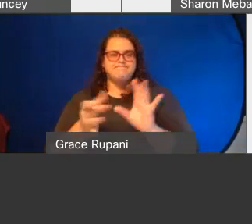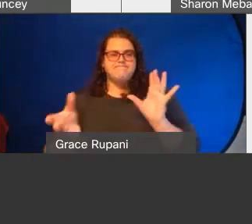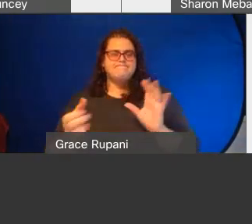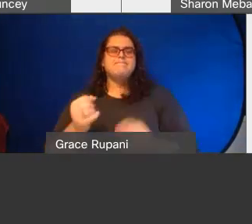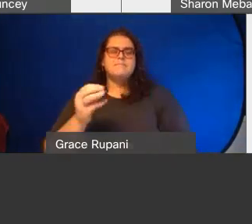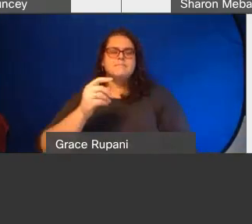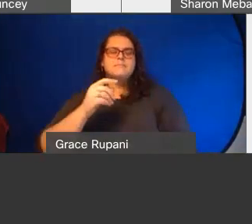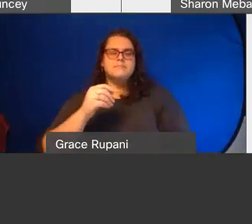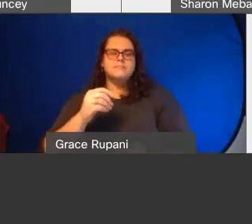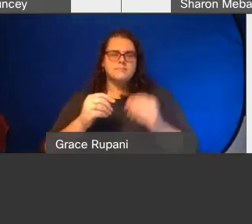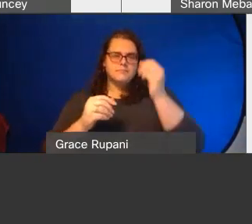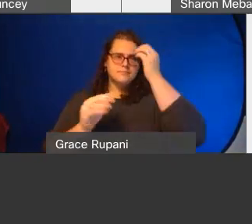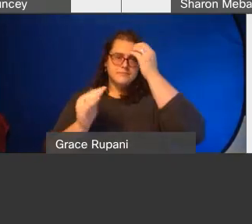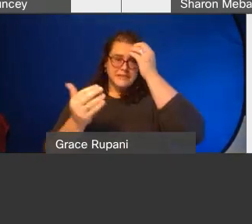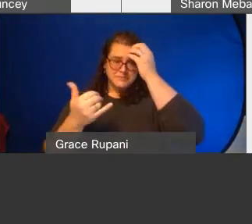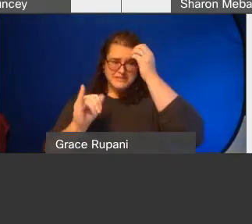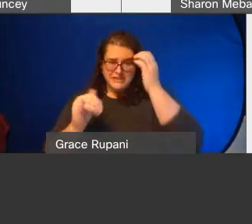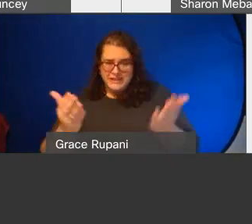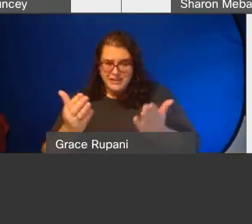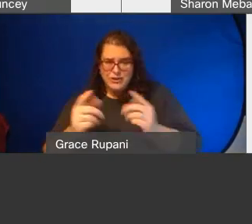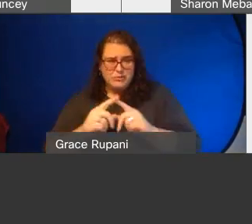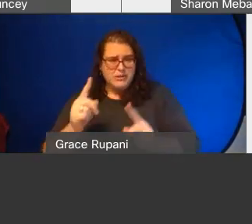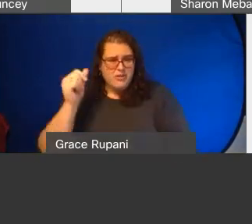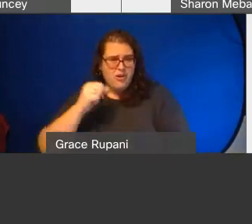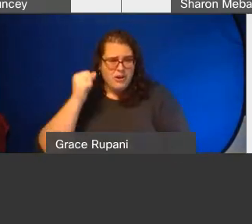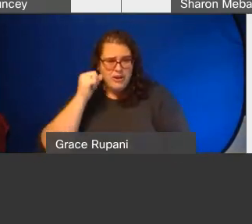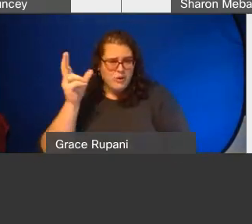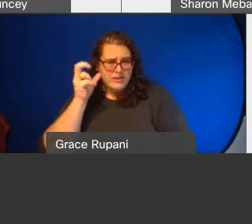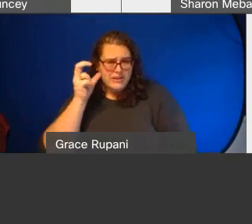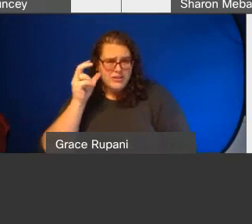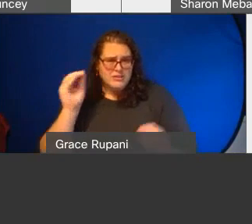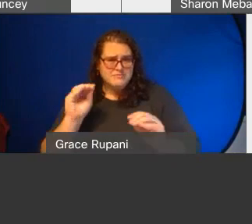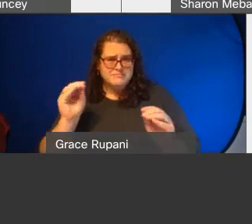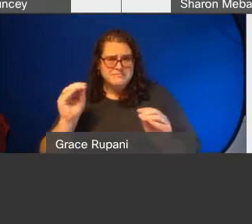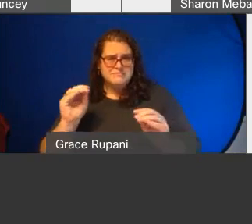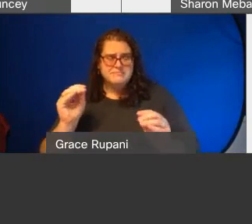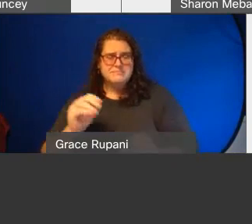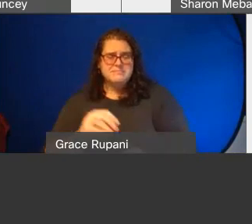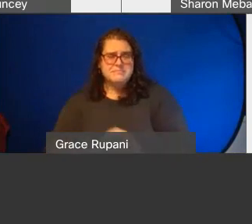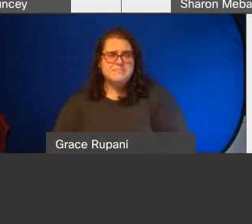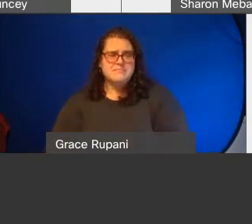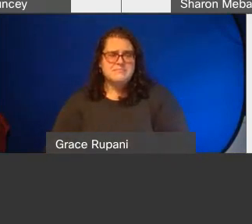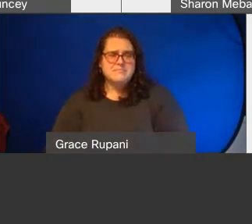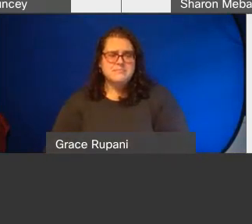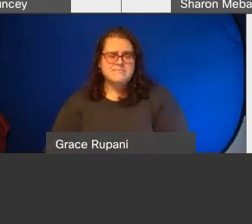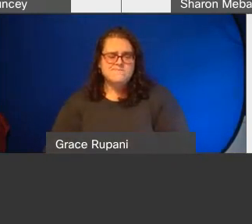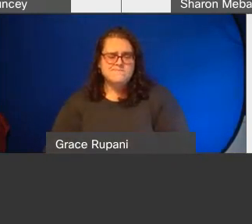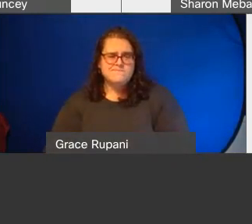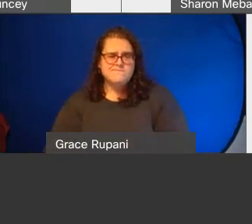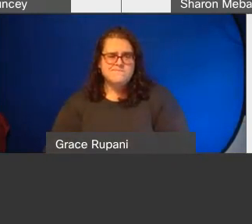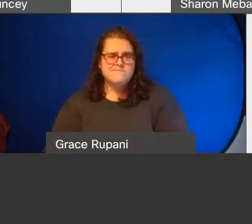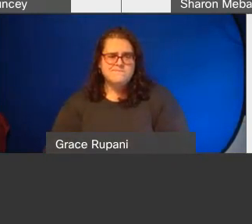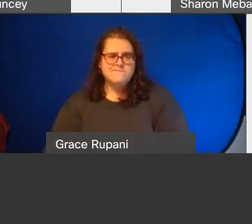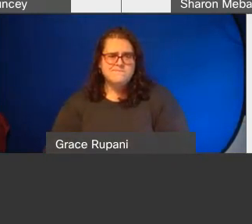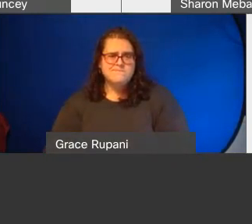Because it looks like she's still here, but apparently her audio is gone out. Maybe she can type the